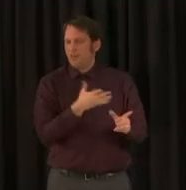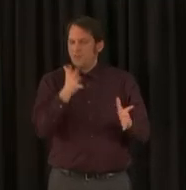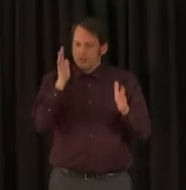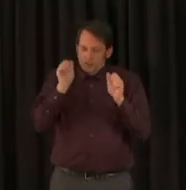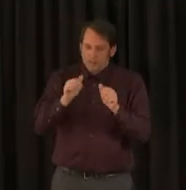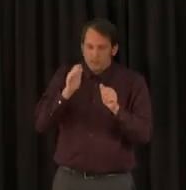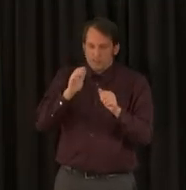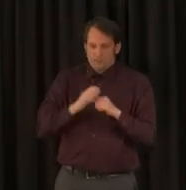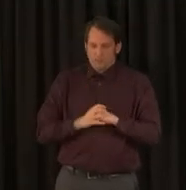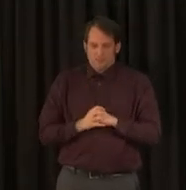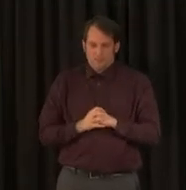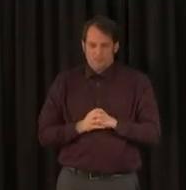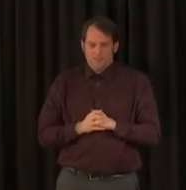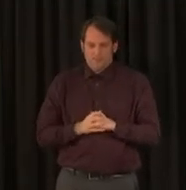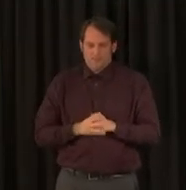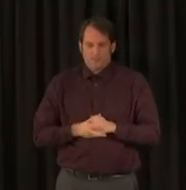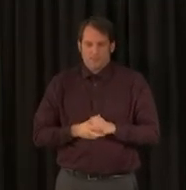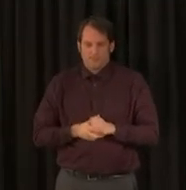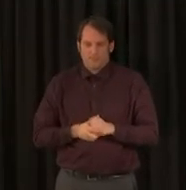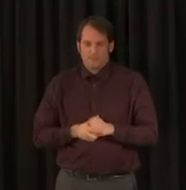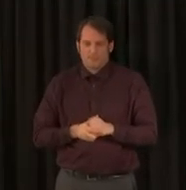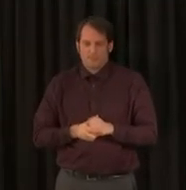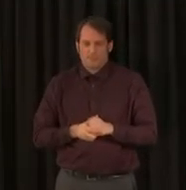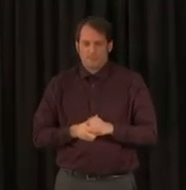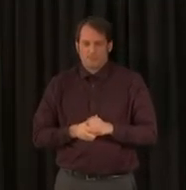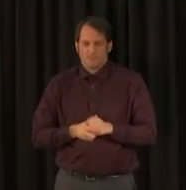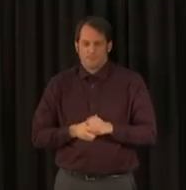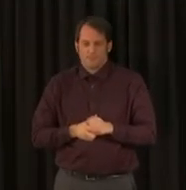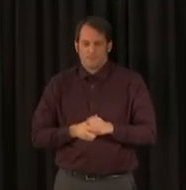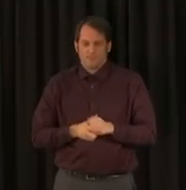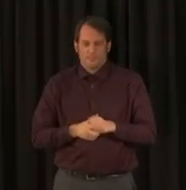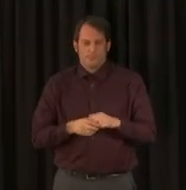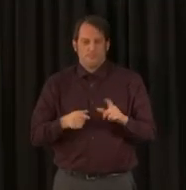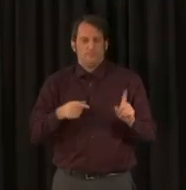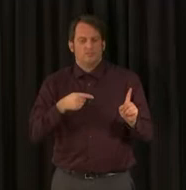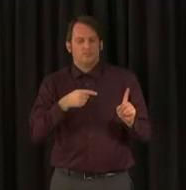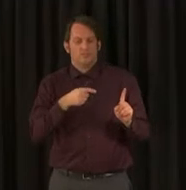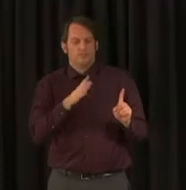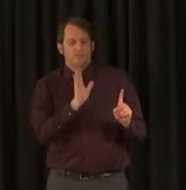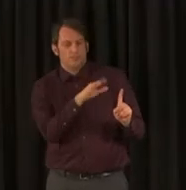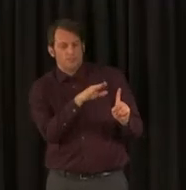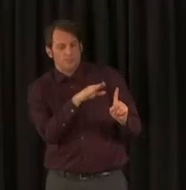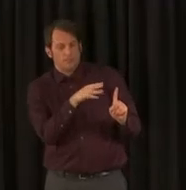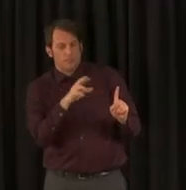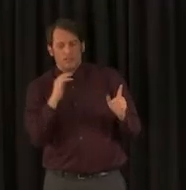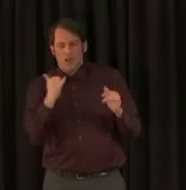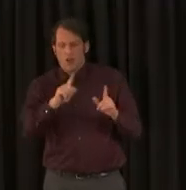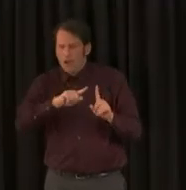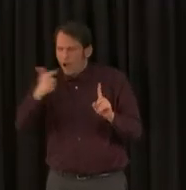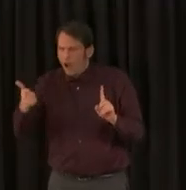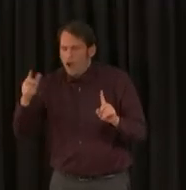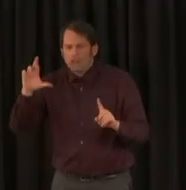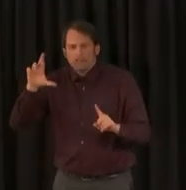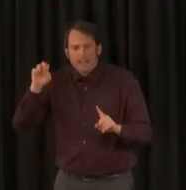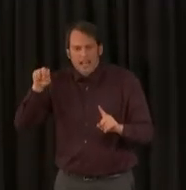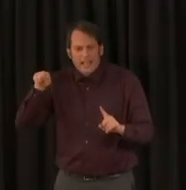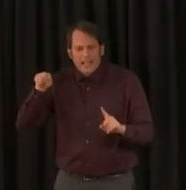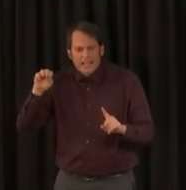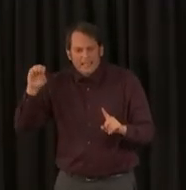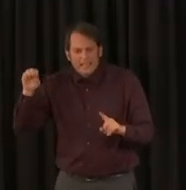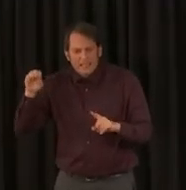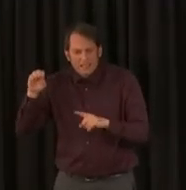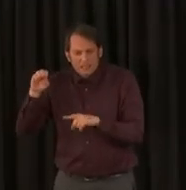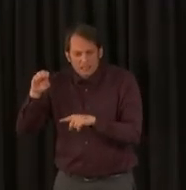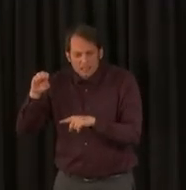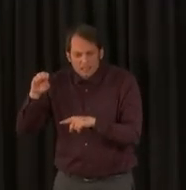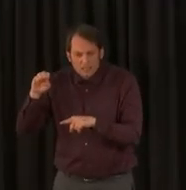let's see if Renee on from Ward 3 is on the line. Renee, can you hear us? This is for Roderick. Just going to have a